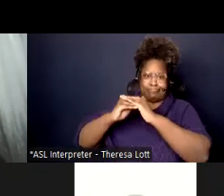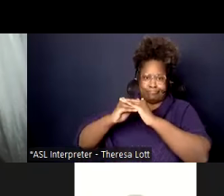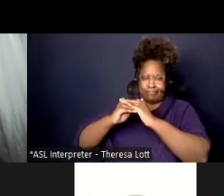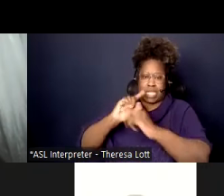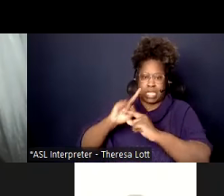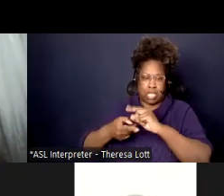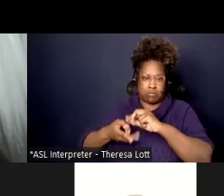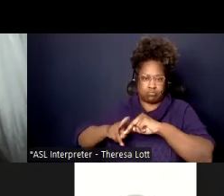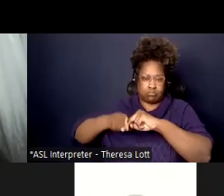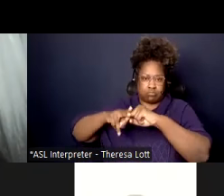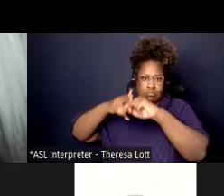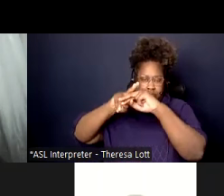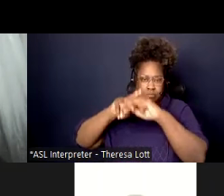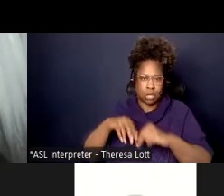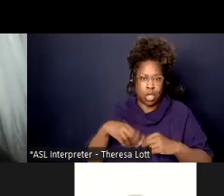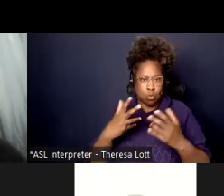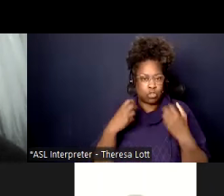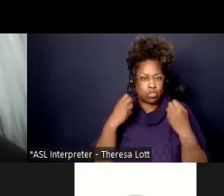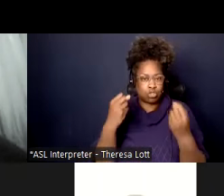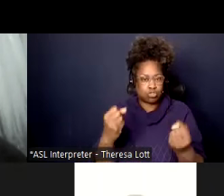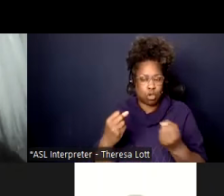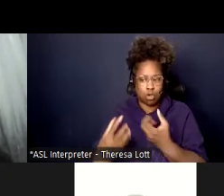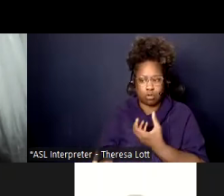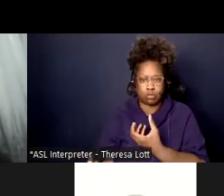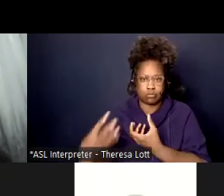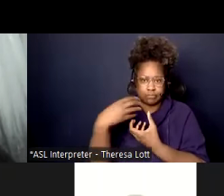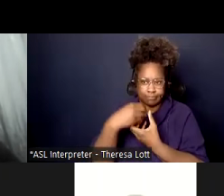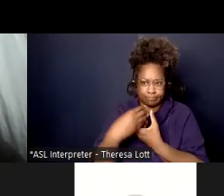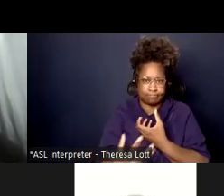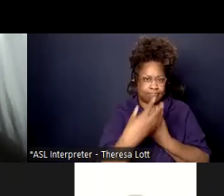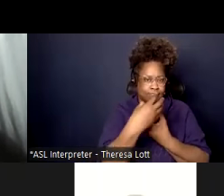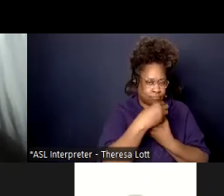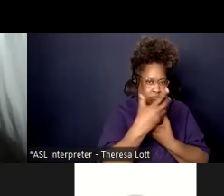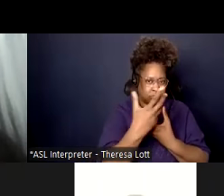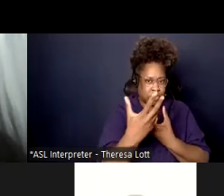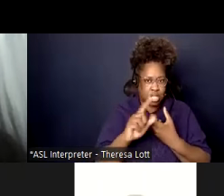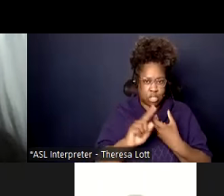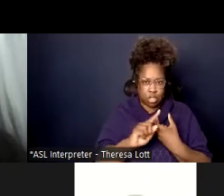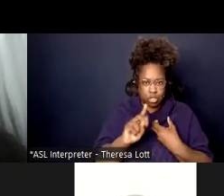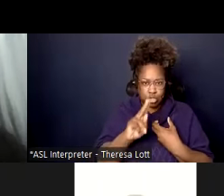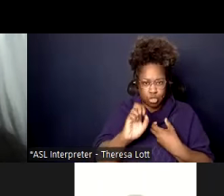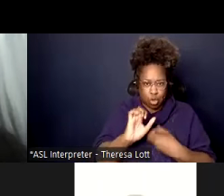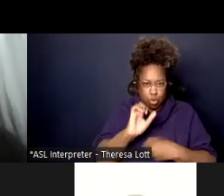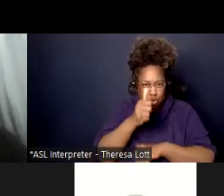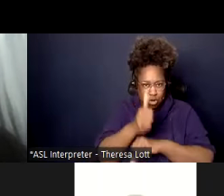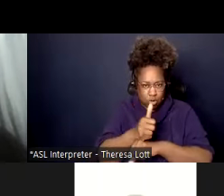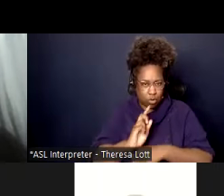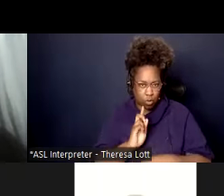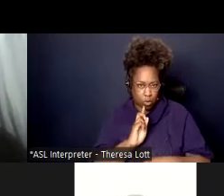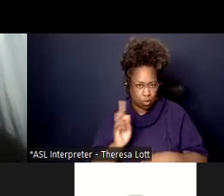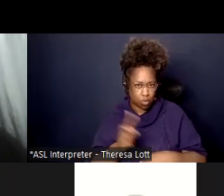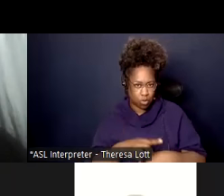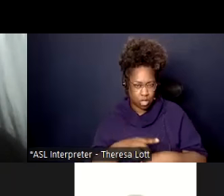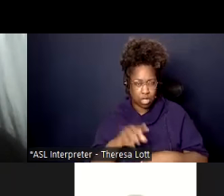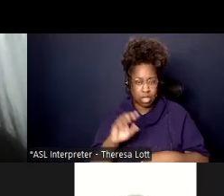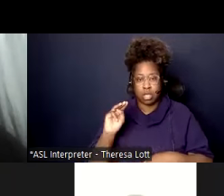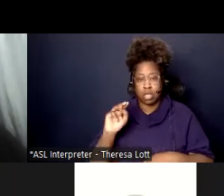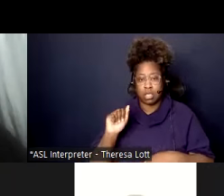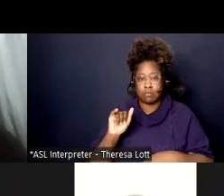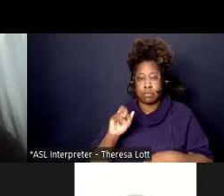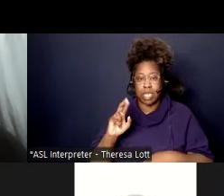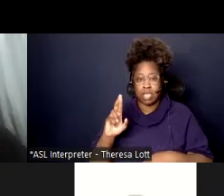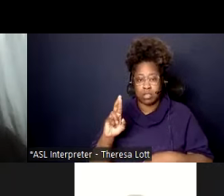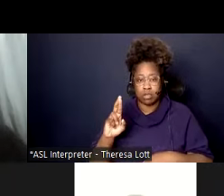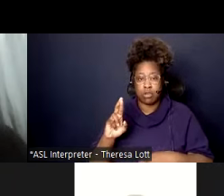as well as strong inclusionary zoning ordinances, which Newark is actually, under the leadership of Mayor Baraka, is